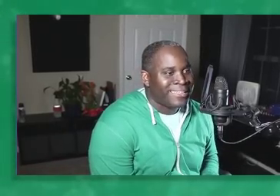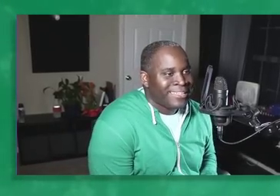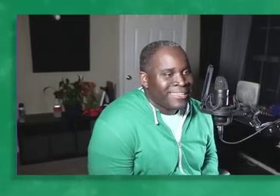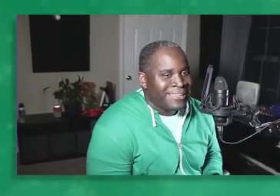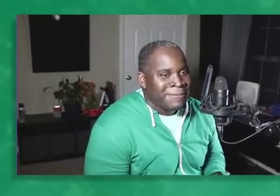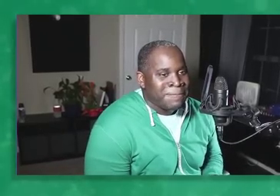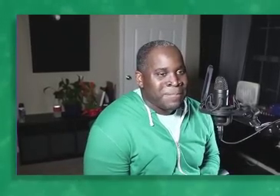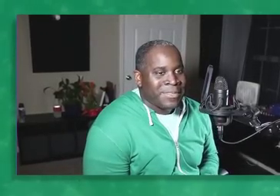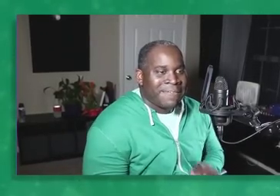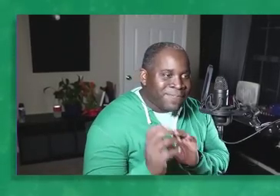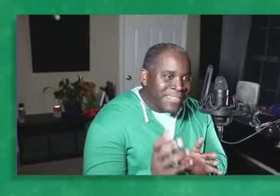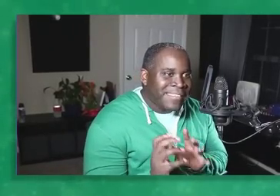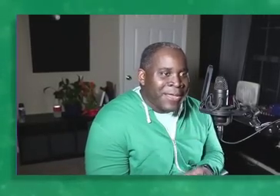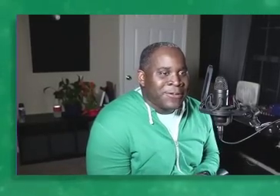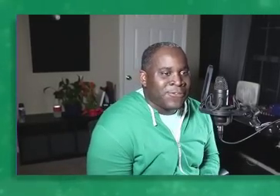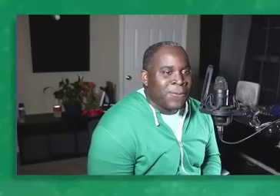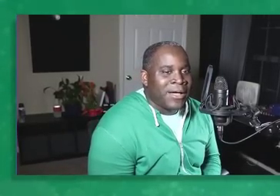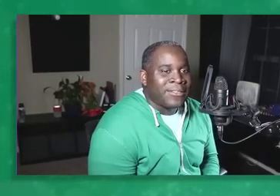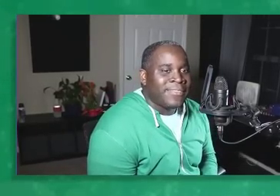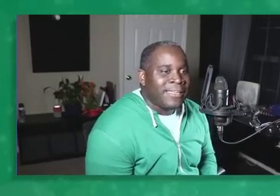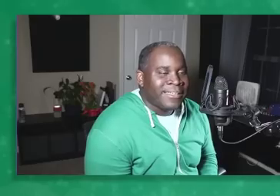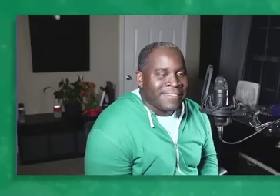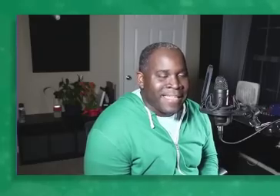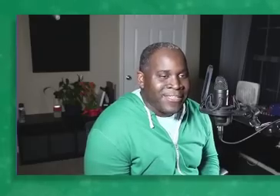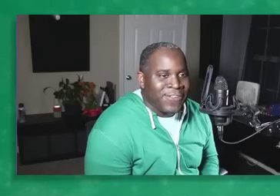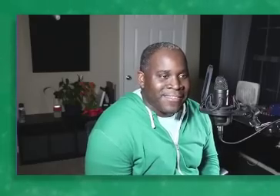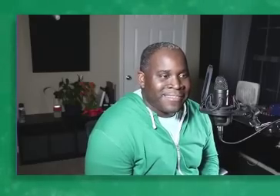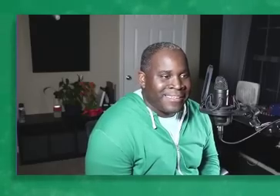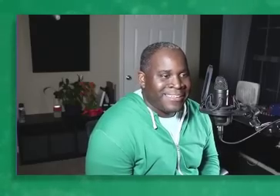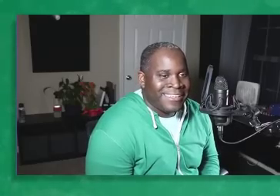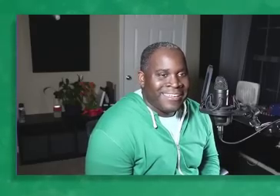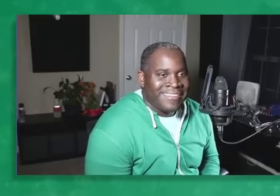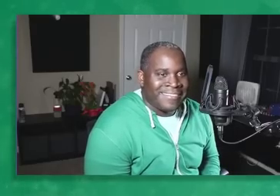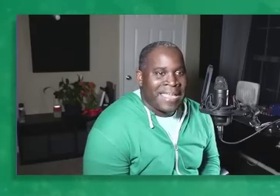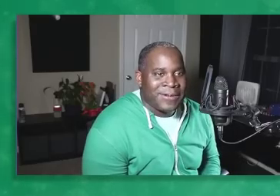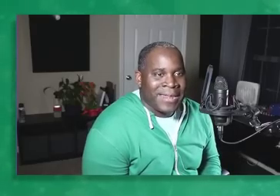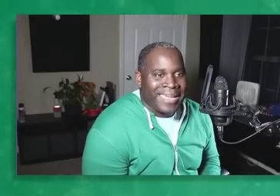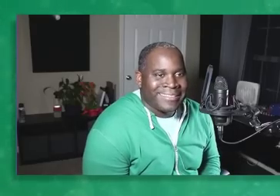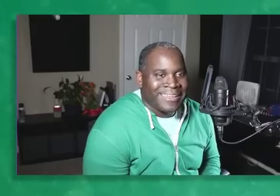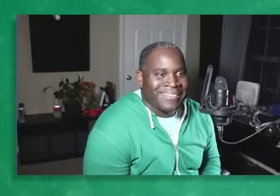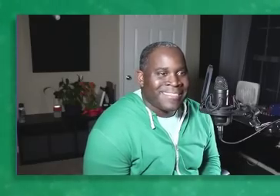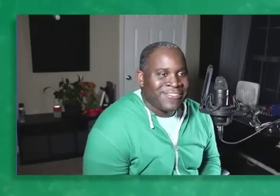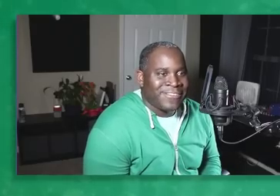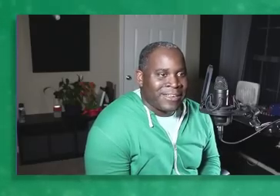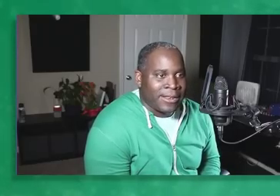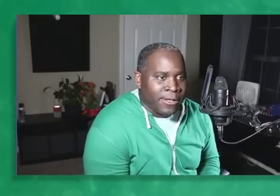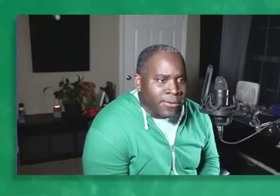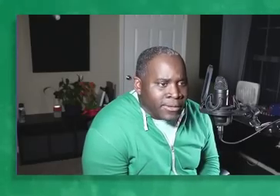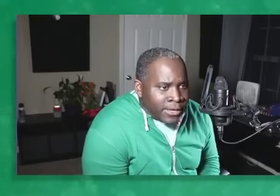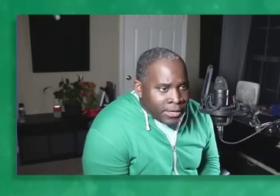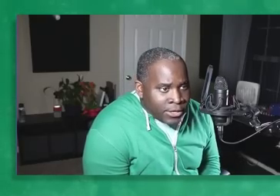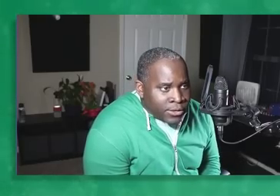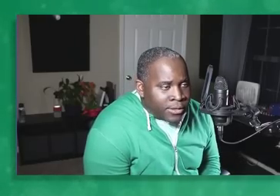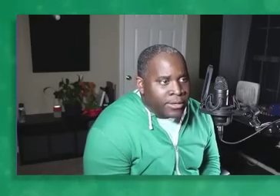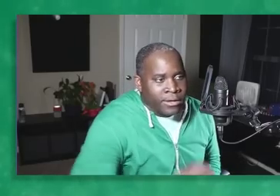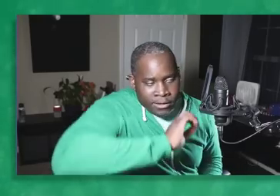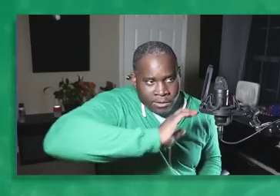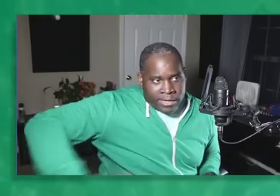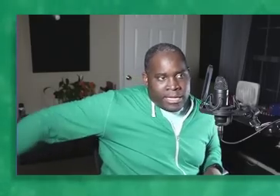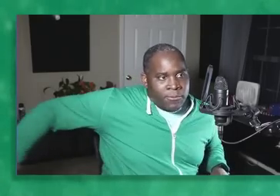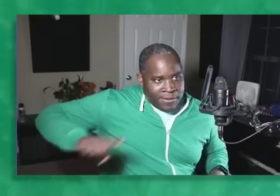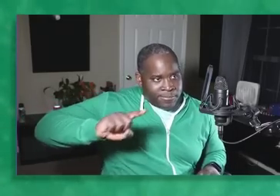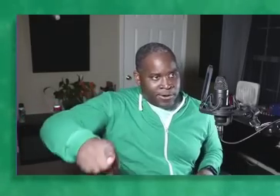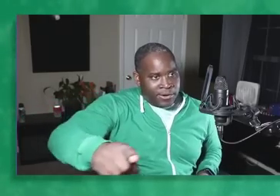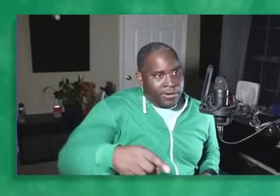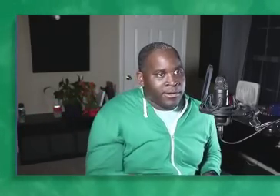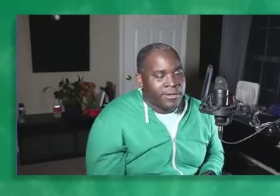I'm saying. It fits the character so well. Callum, it's we not just standard boys, act. It's not just standard. From oh. Her.